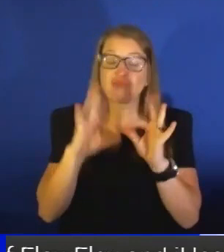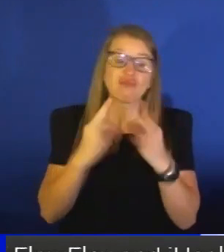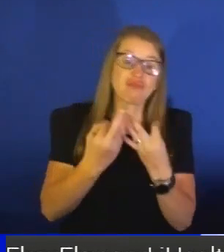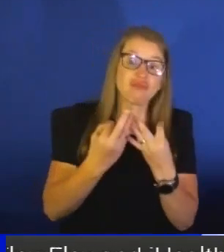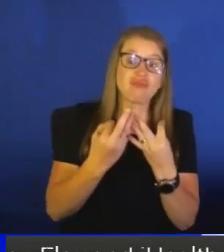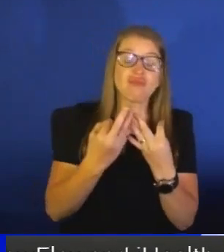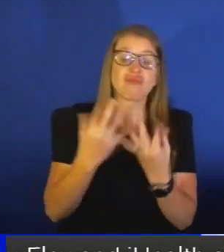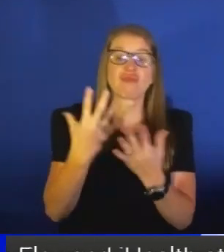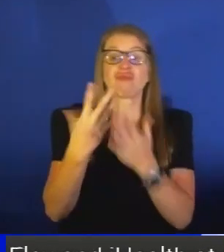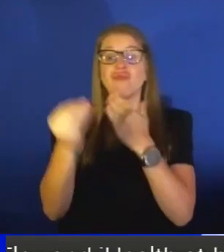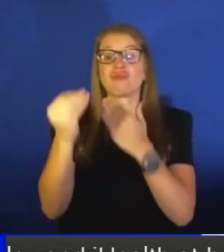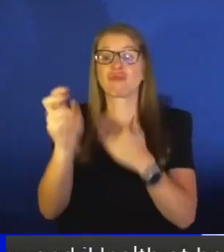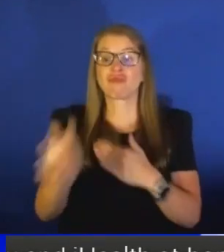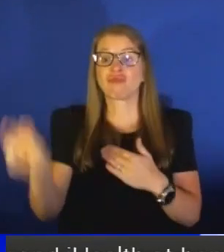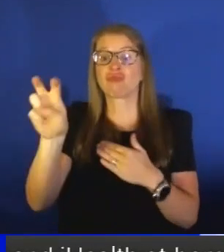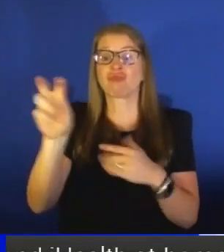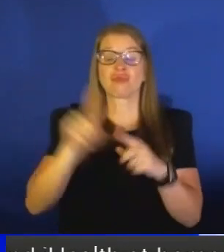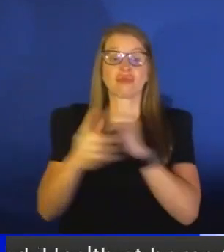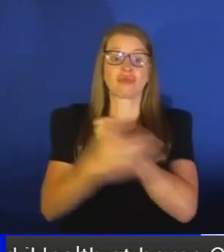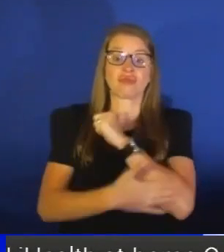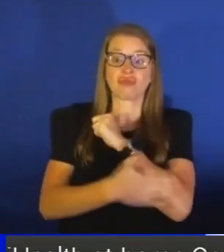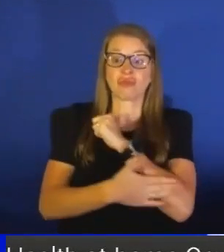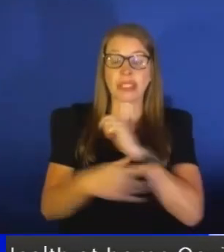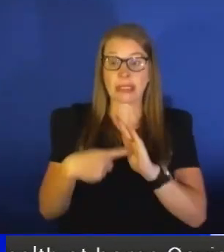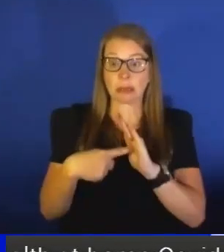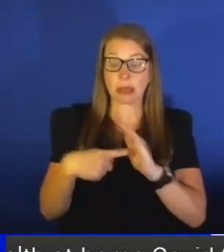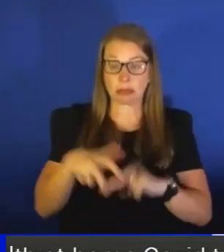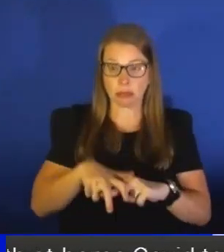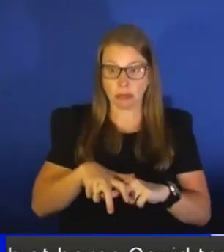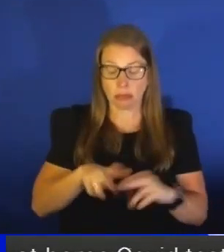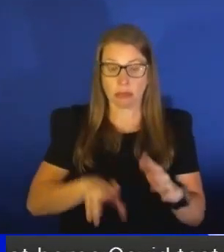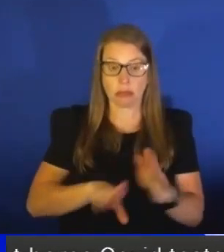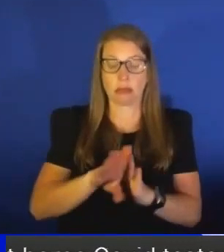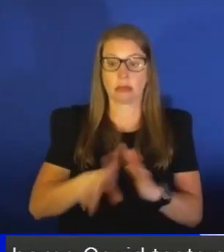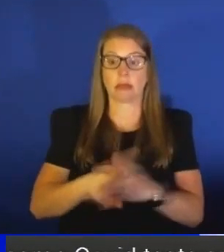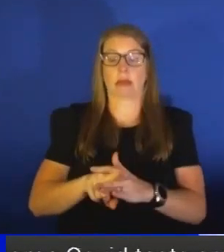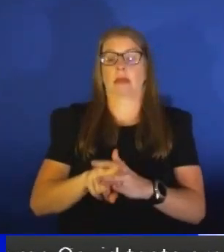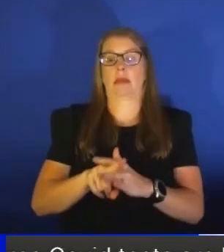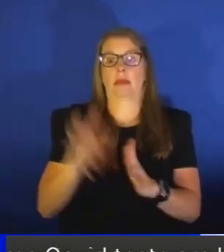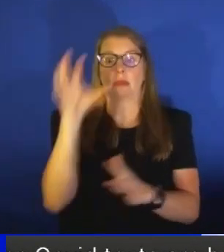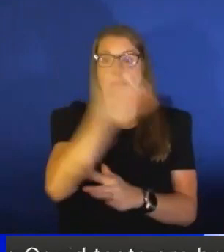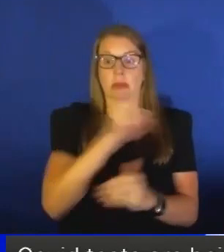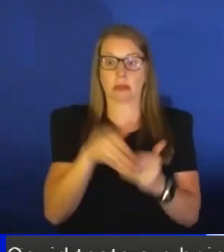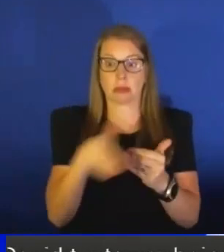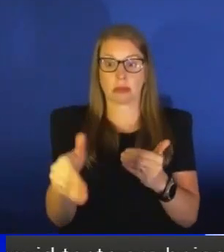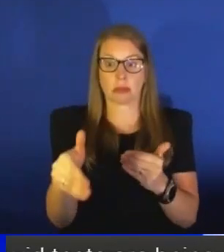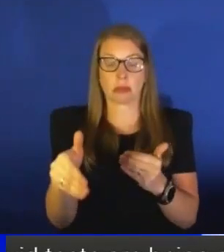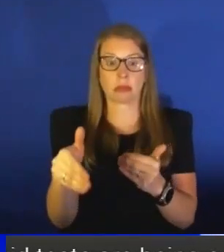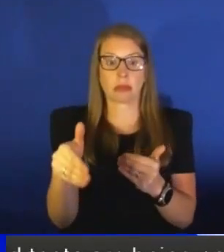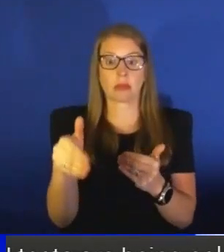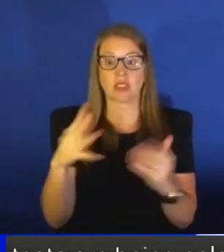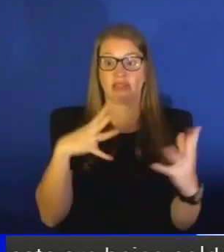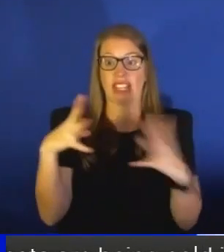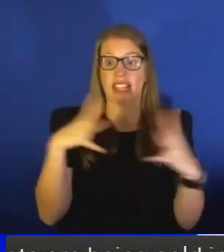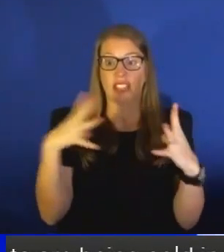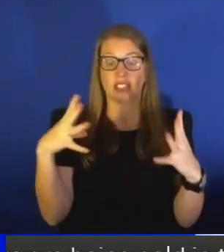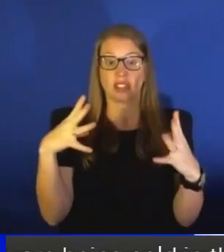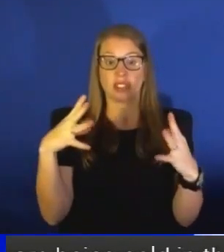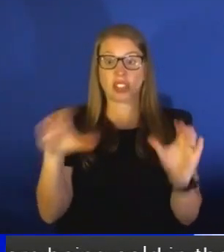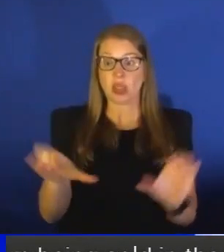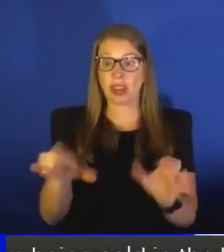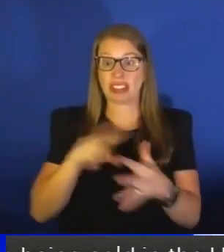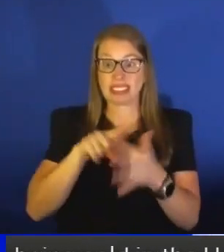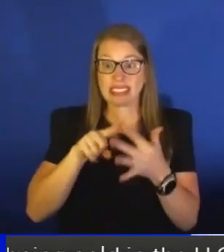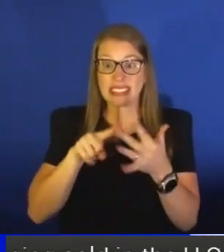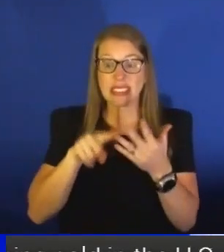if you start to develop symptoms while you're on your plane? Do you have to then miss the rest of your vacation and doing those things? And so wearing